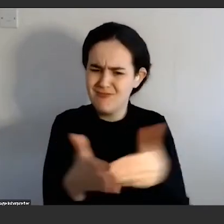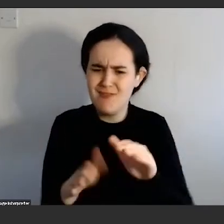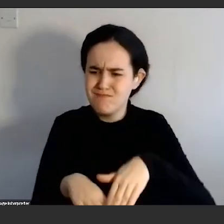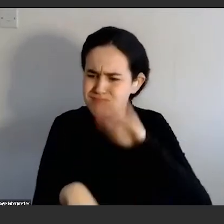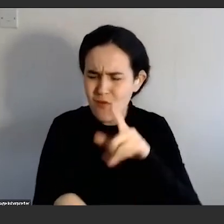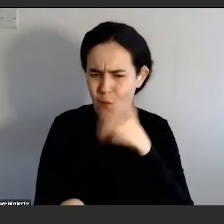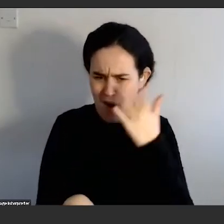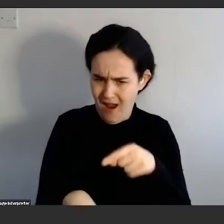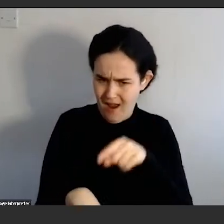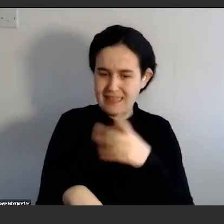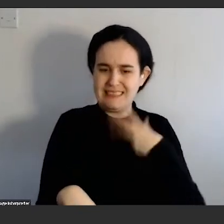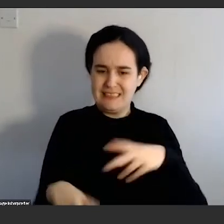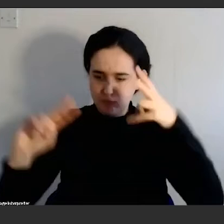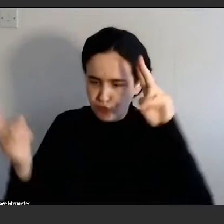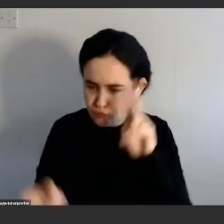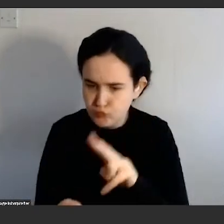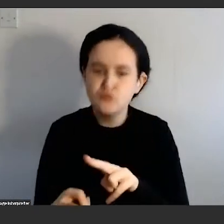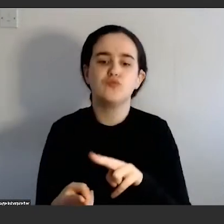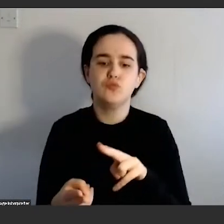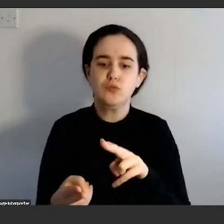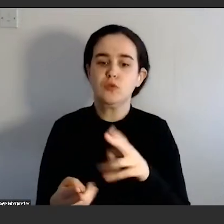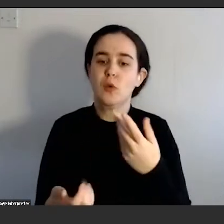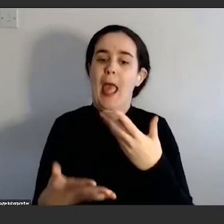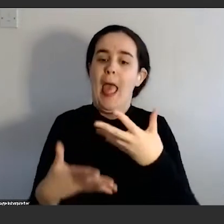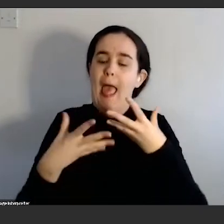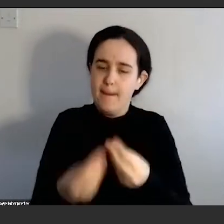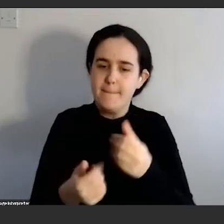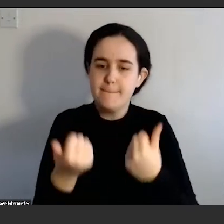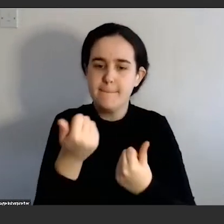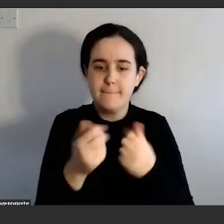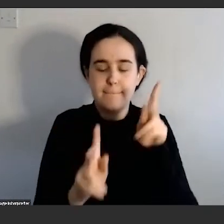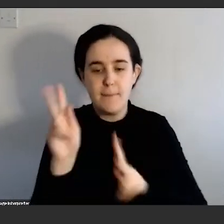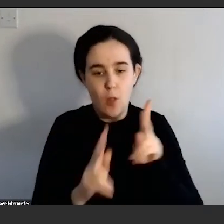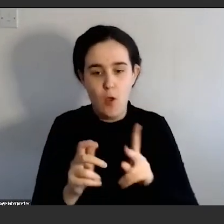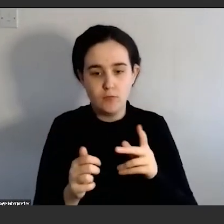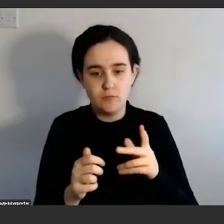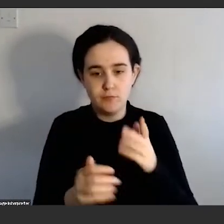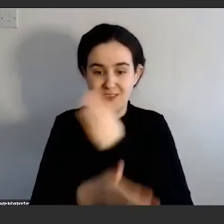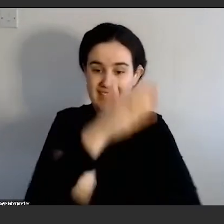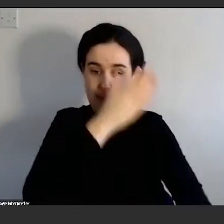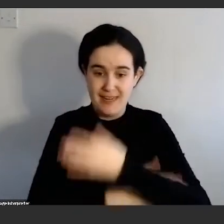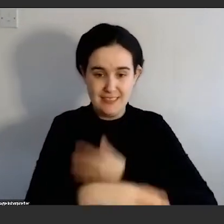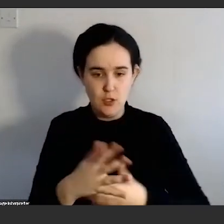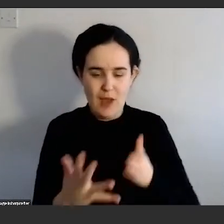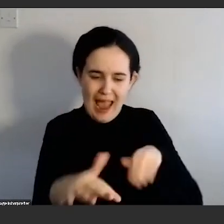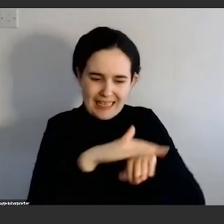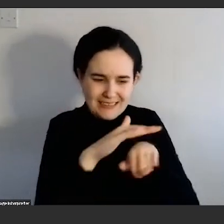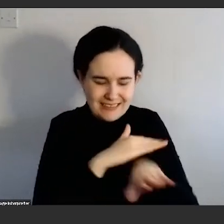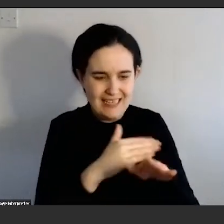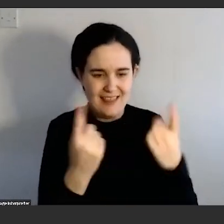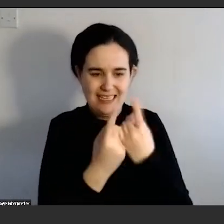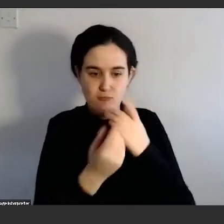to make it a reality. I thank you. Femi, back to you. Thank you so much, Dr.